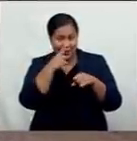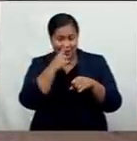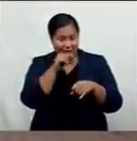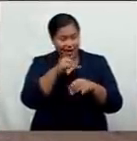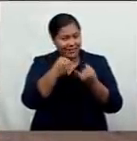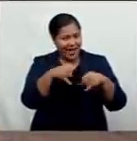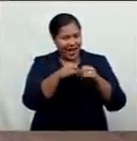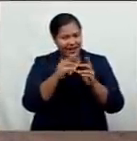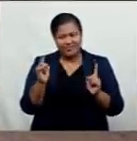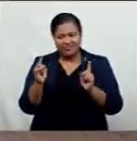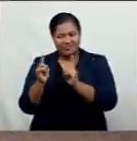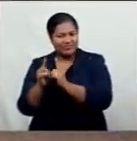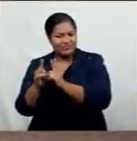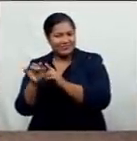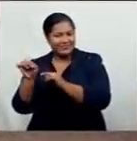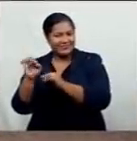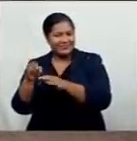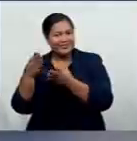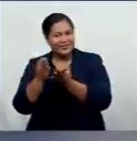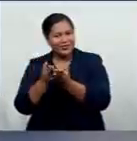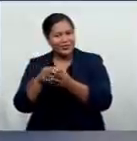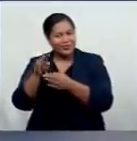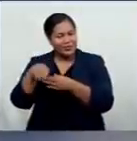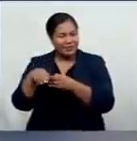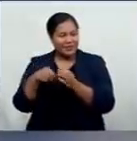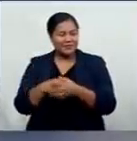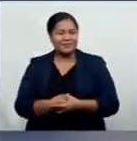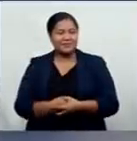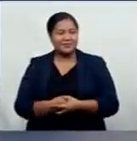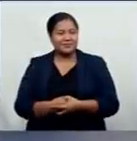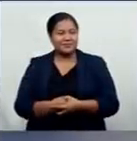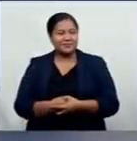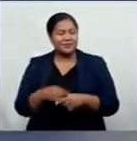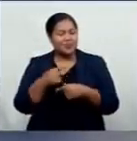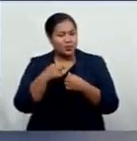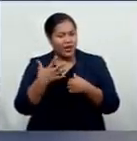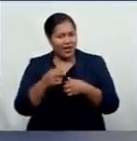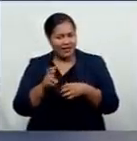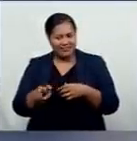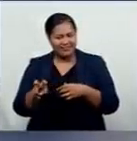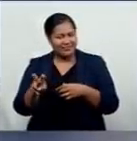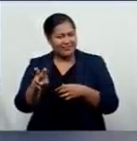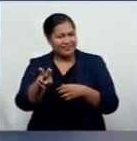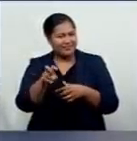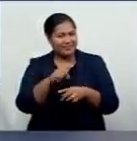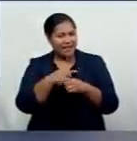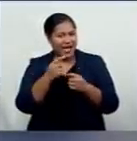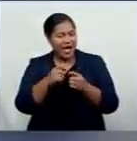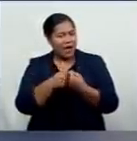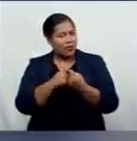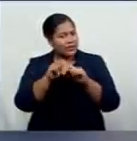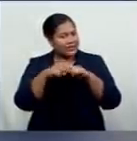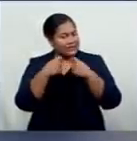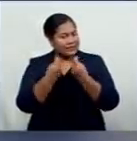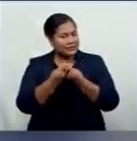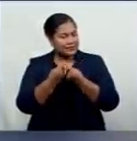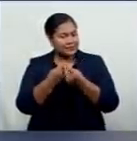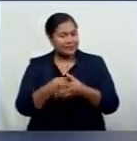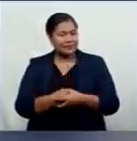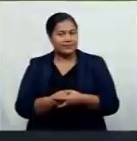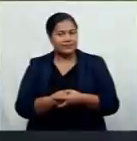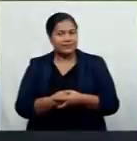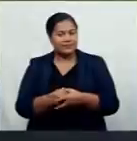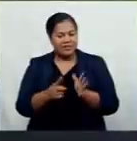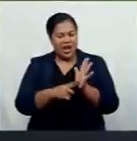contact with any crew members. We mobilize with our chiefs and the